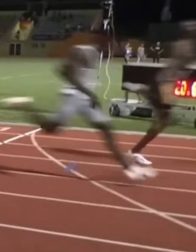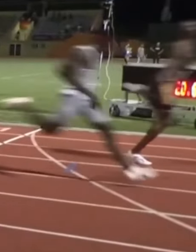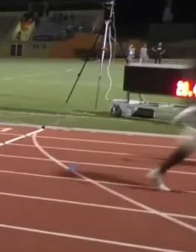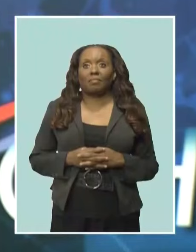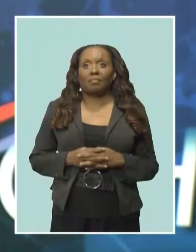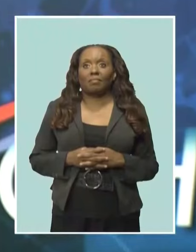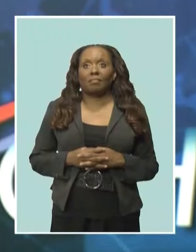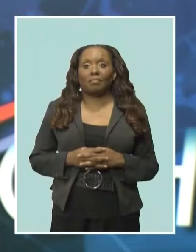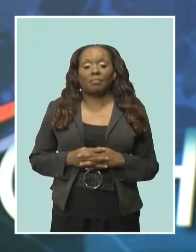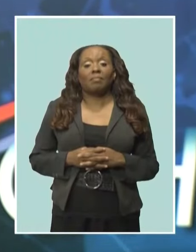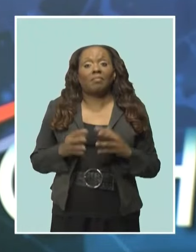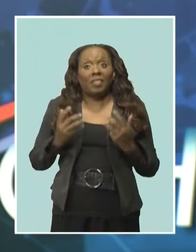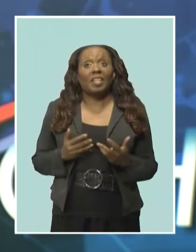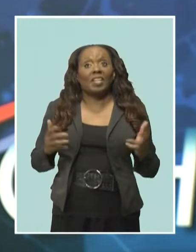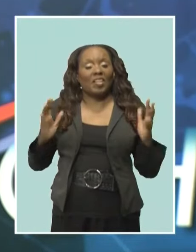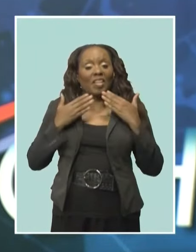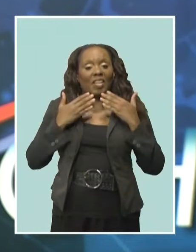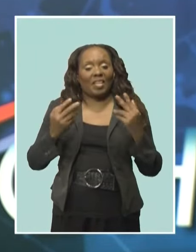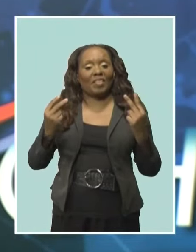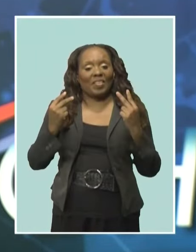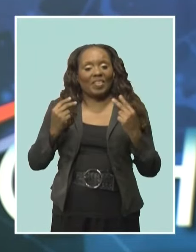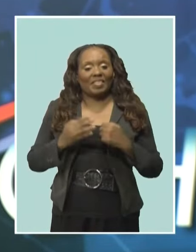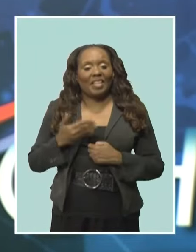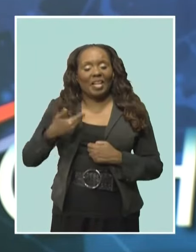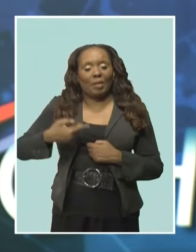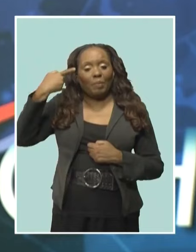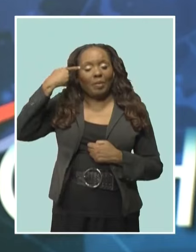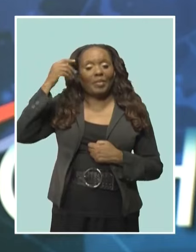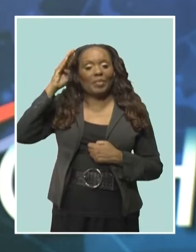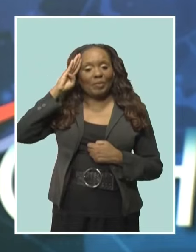2024. That's our time tonight. Thank you for spending it with us. I'm